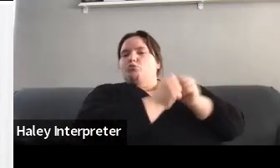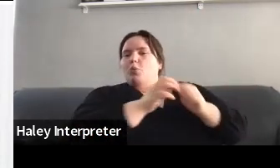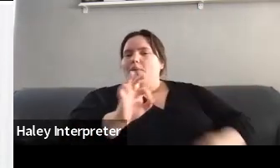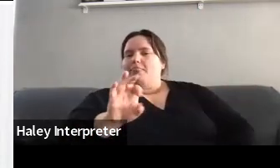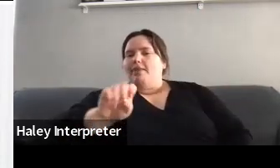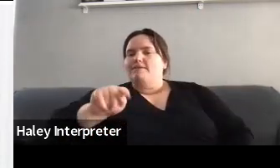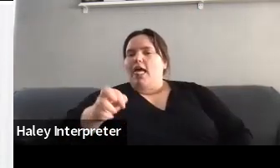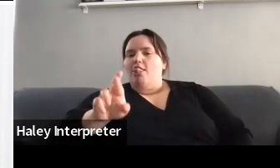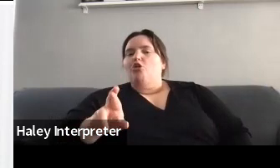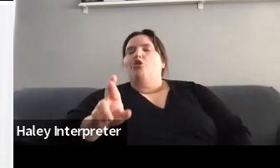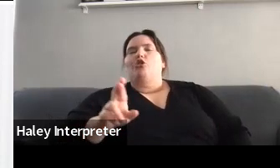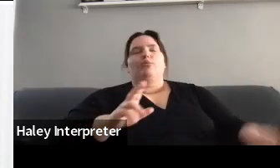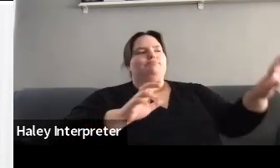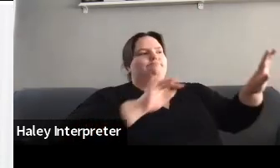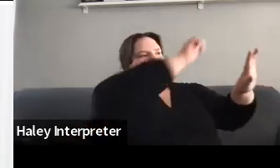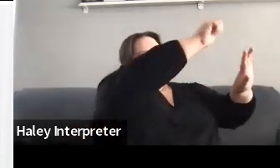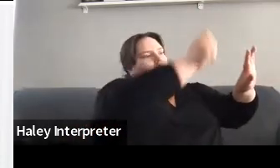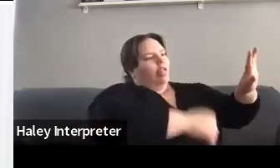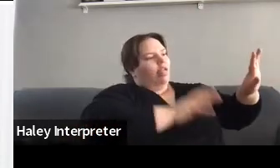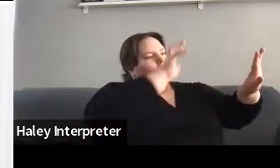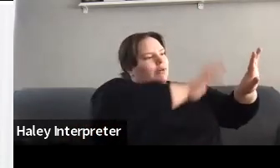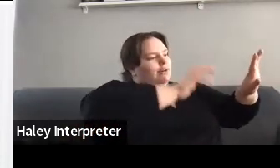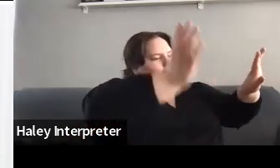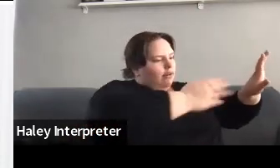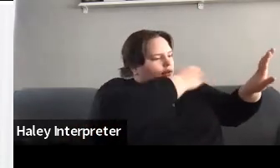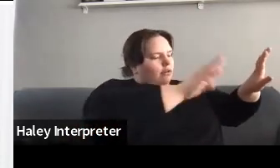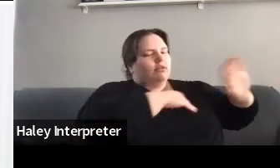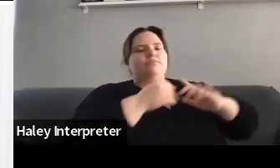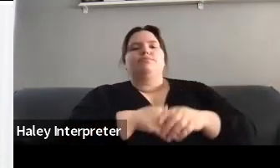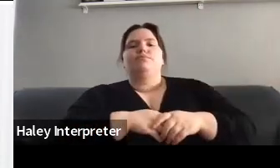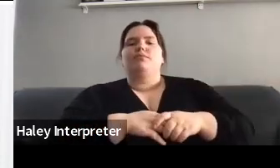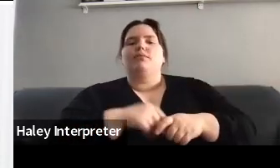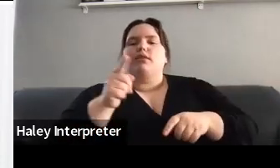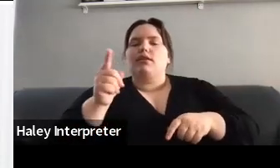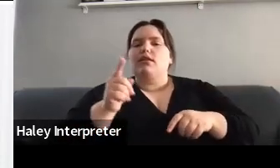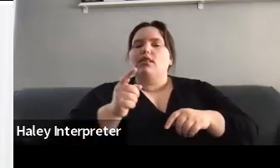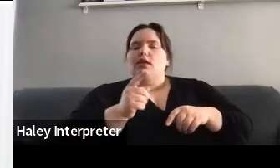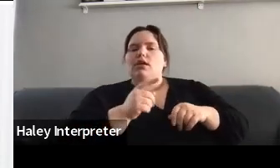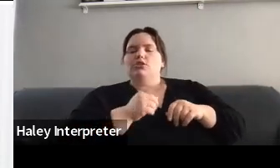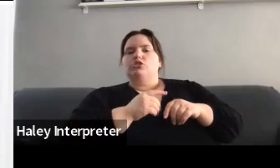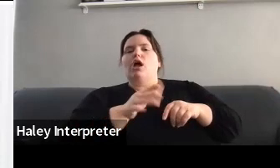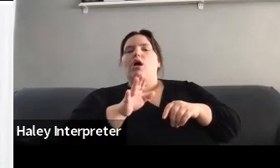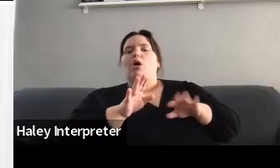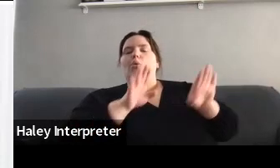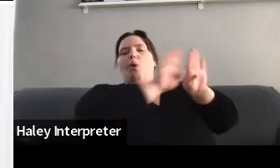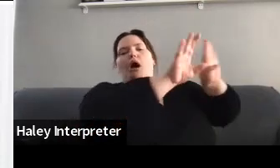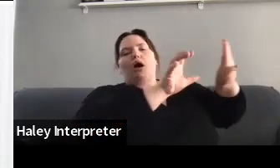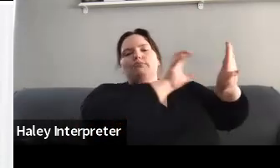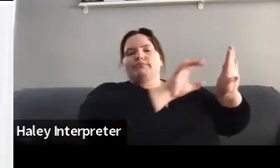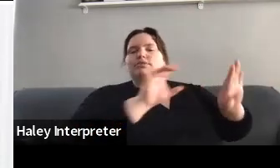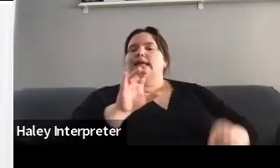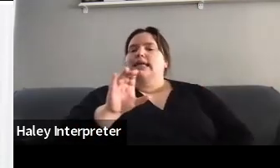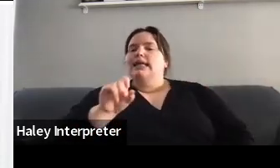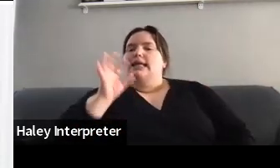a wall-mounted catnip ball. It has 4 different catnip balls that you can stick on the